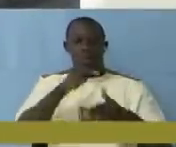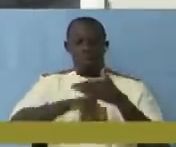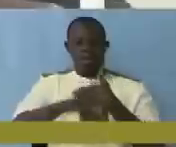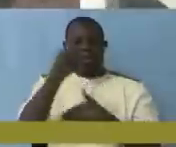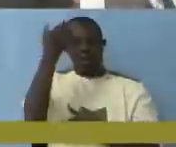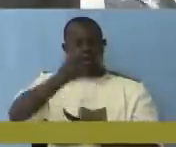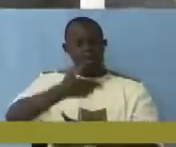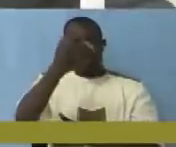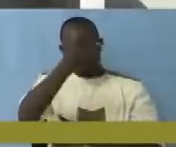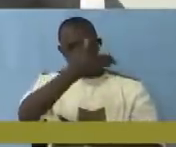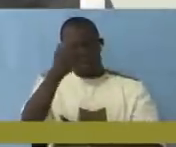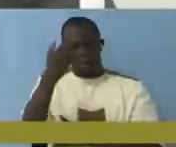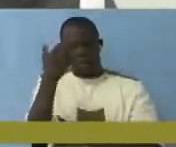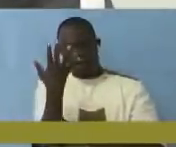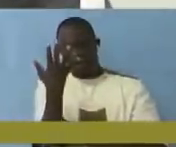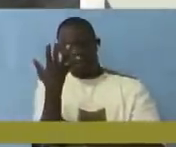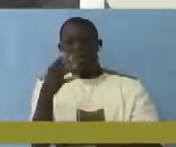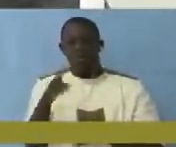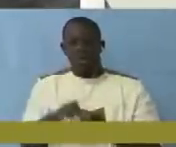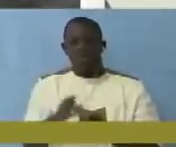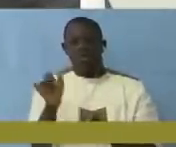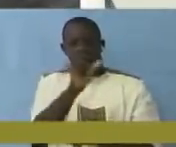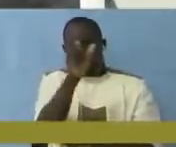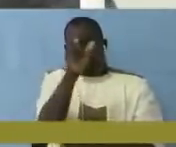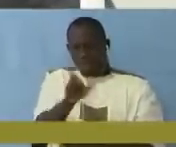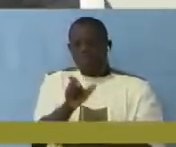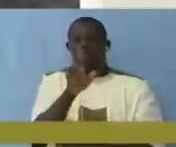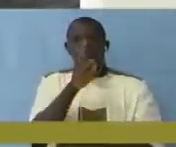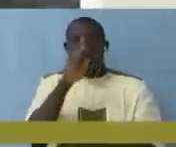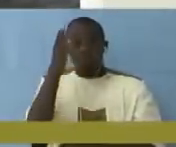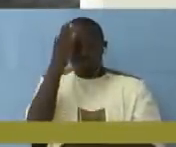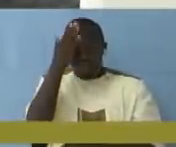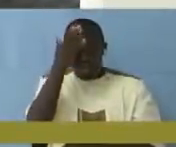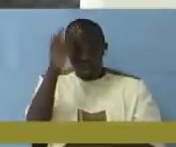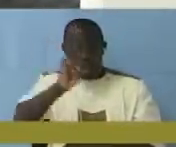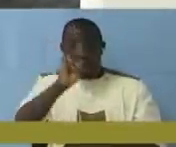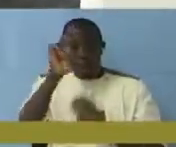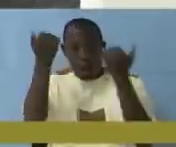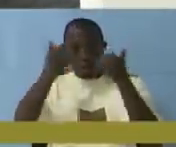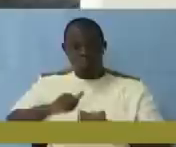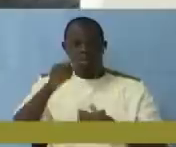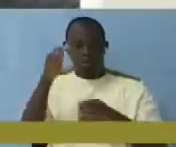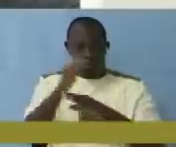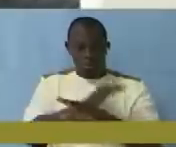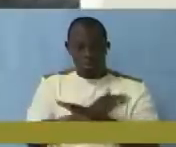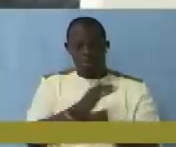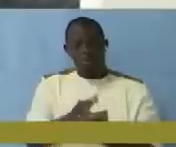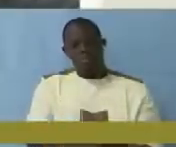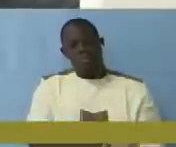1995, well, somebody who knew what was going on,